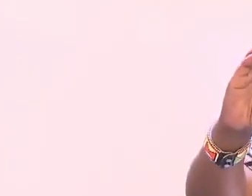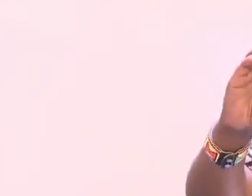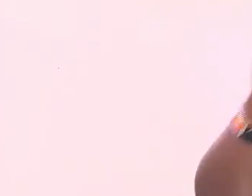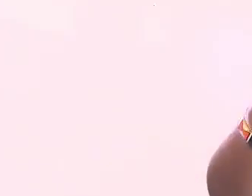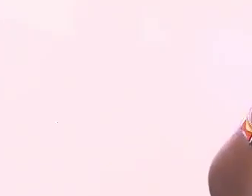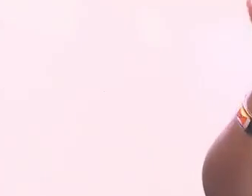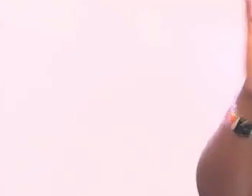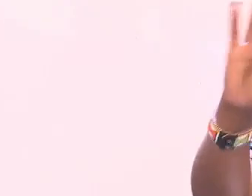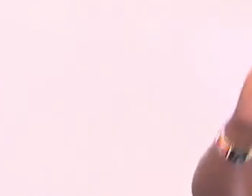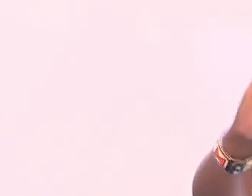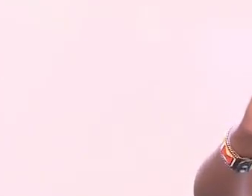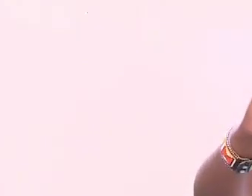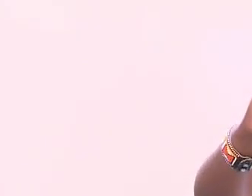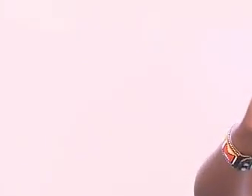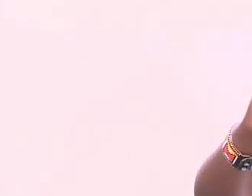with